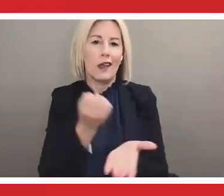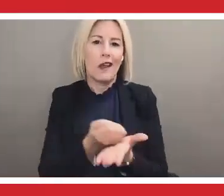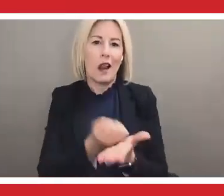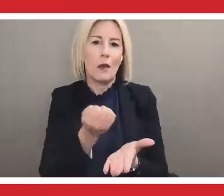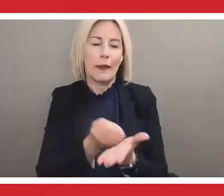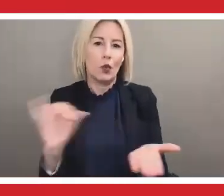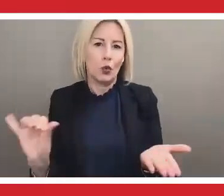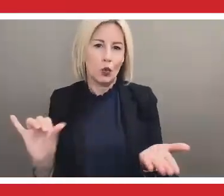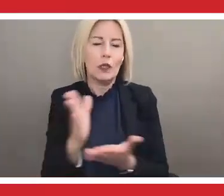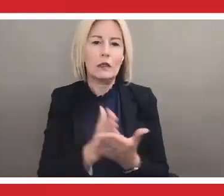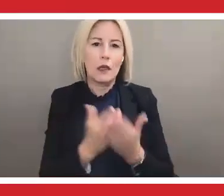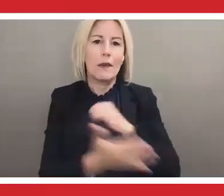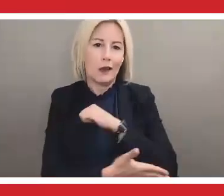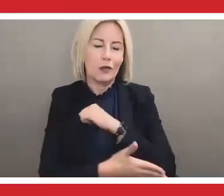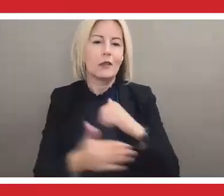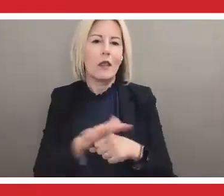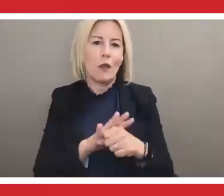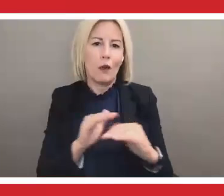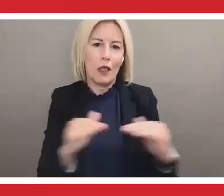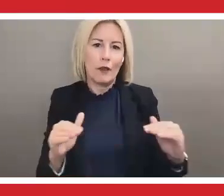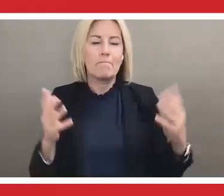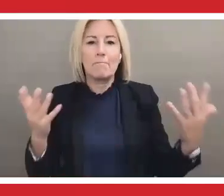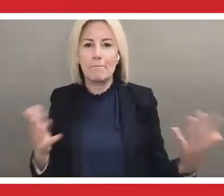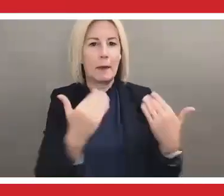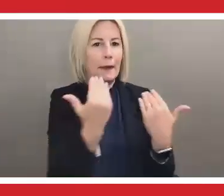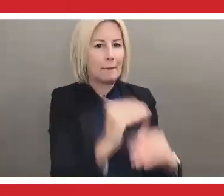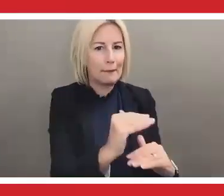countries the local level has, that may hinder a bit this